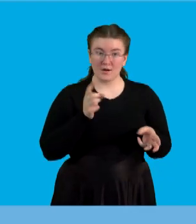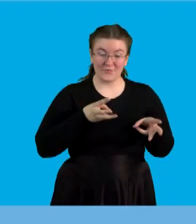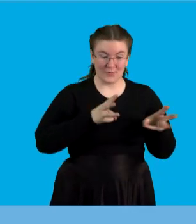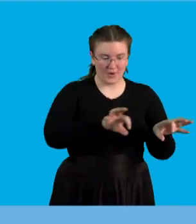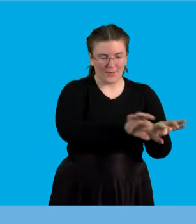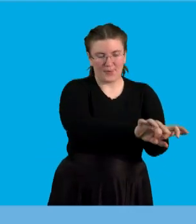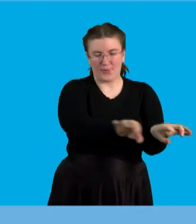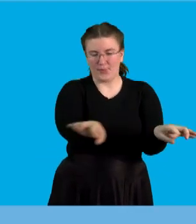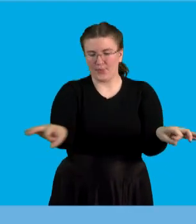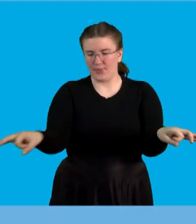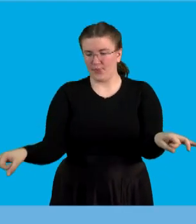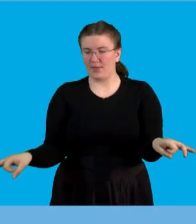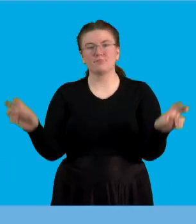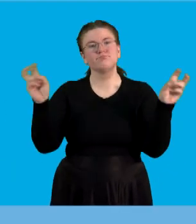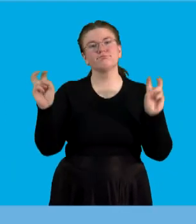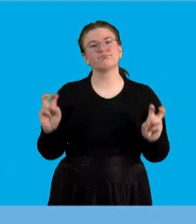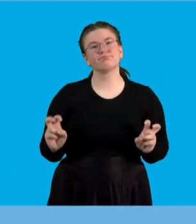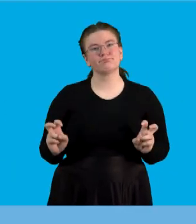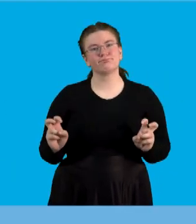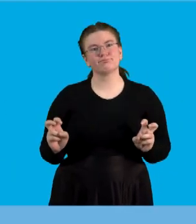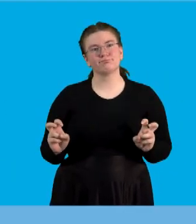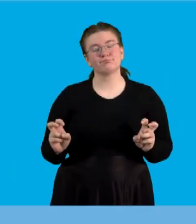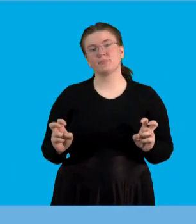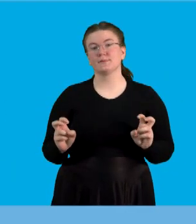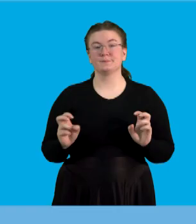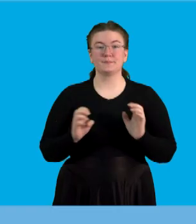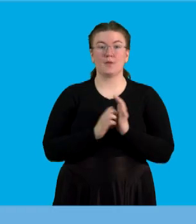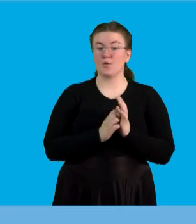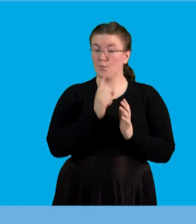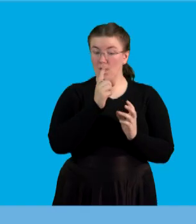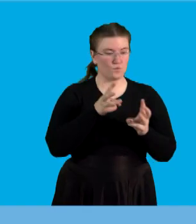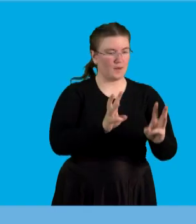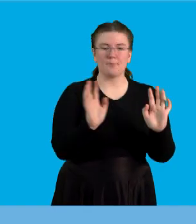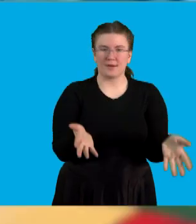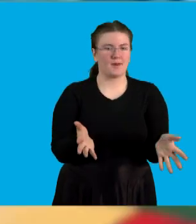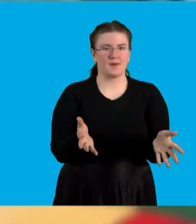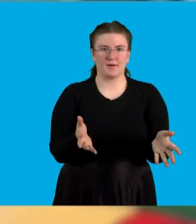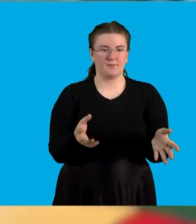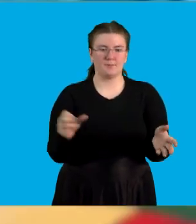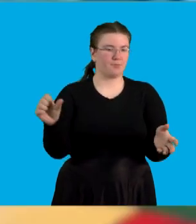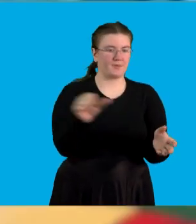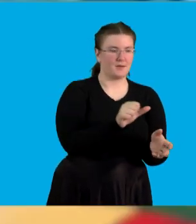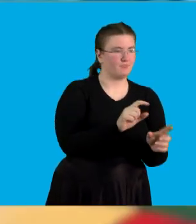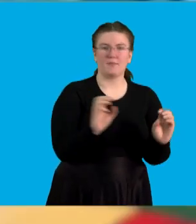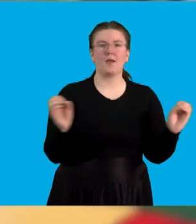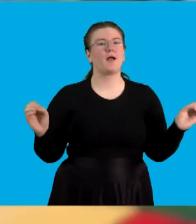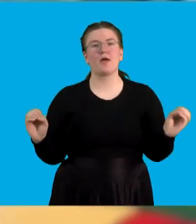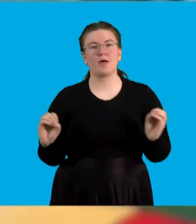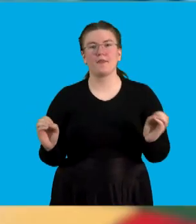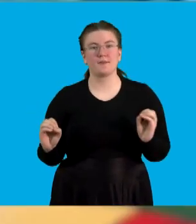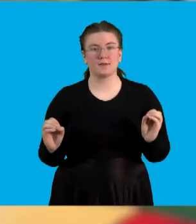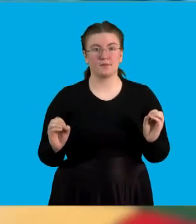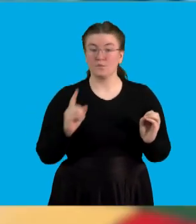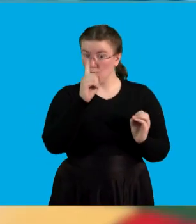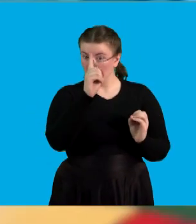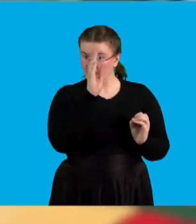pathway for the electric current to flow. So if current is flowing in one direction, not going anywhere all around the particular